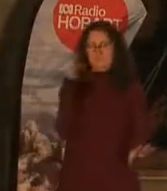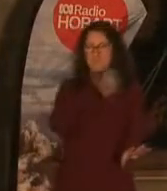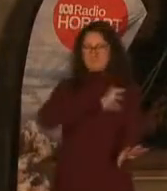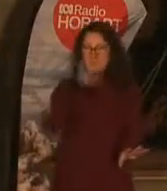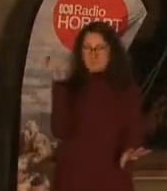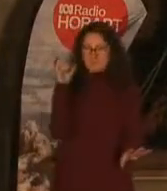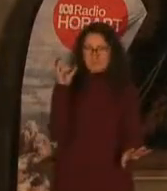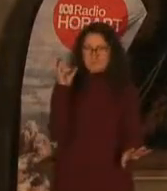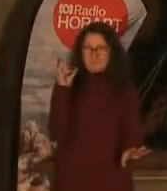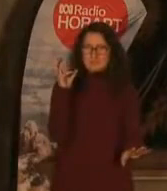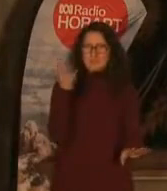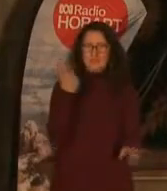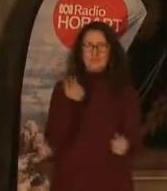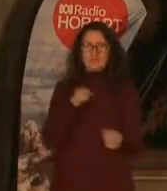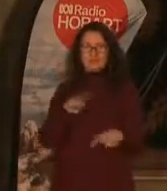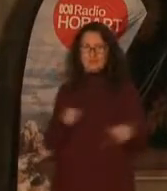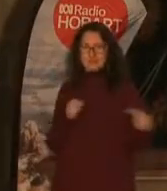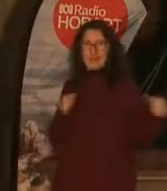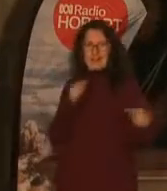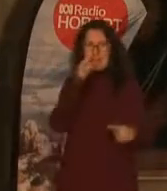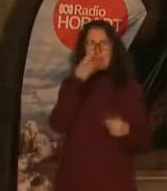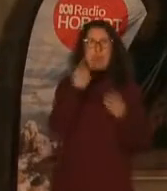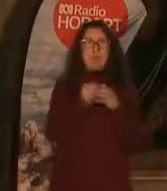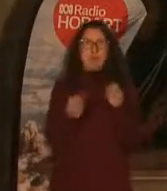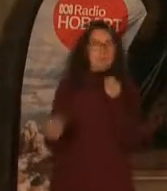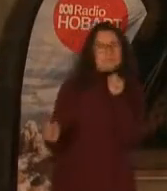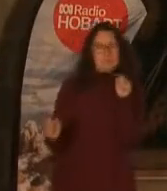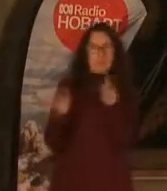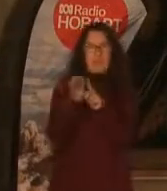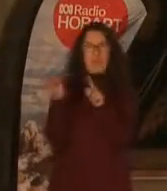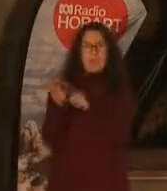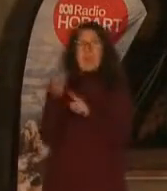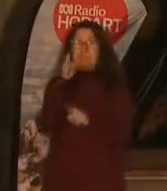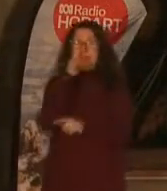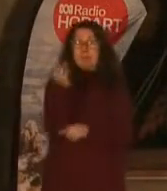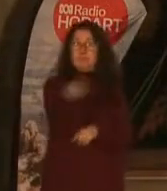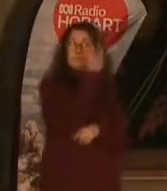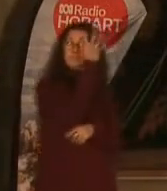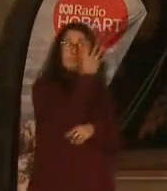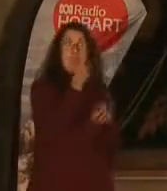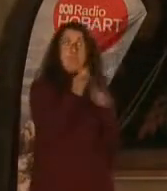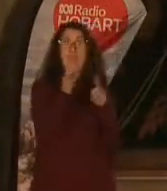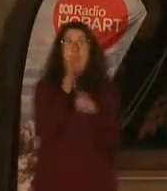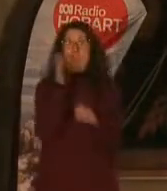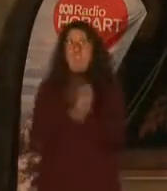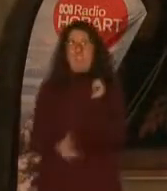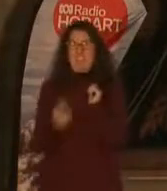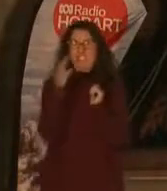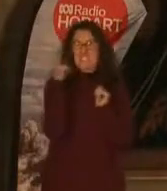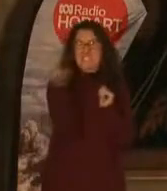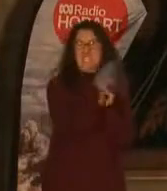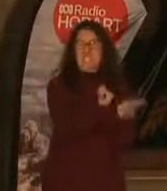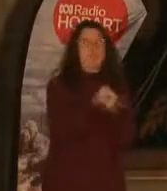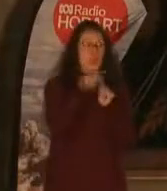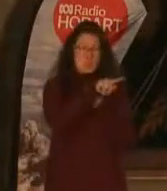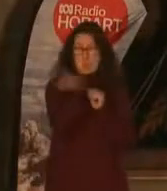karaoke, which is the opposite of this. This is people making up fake knowledge with PowerPoints they've never seen. You can do